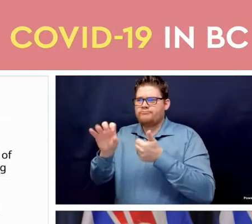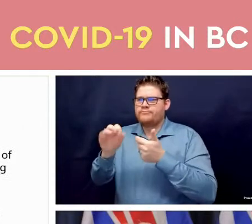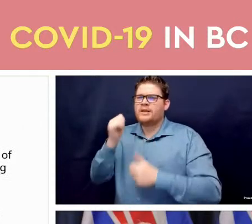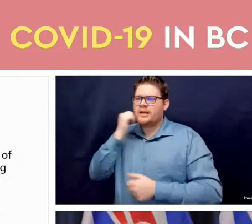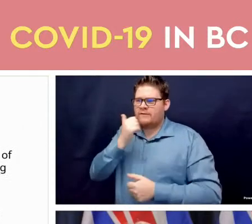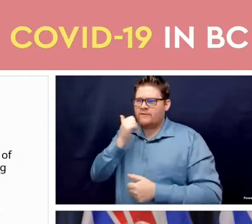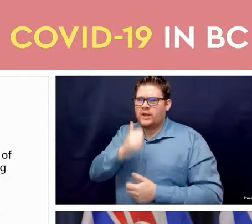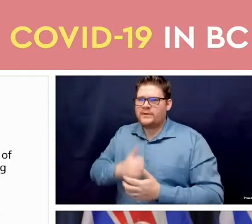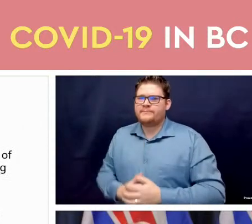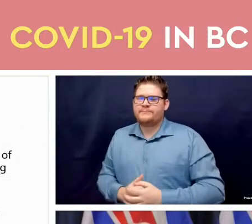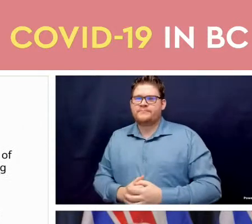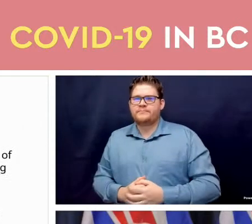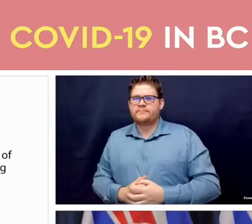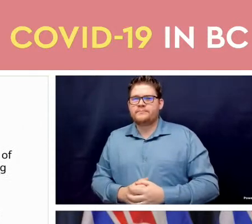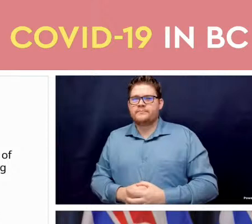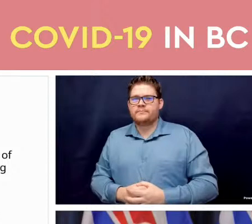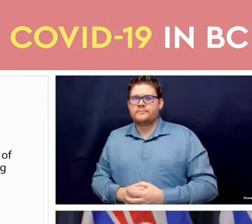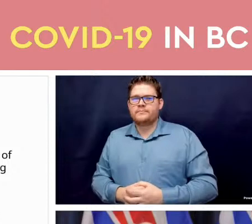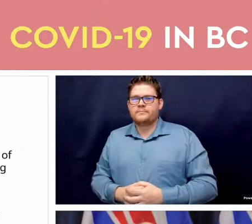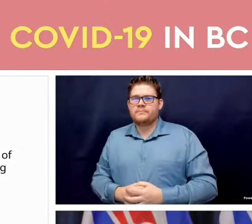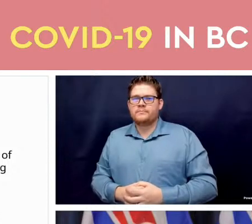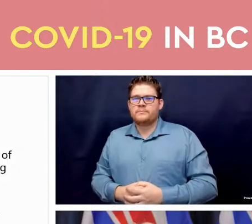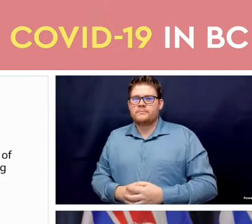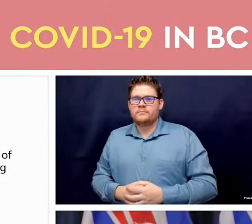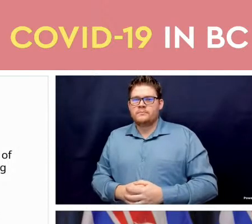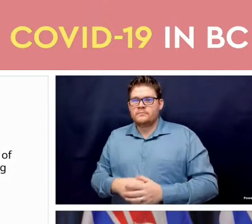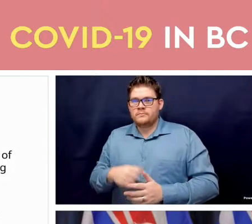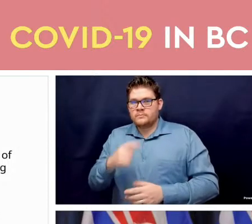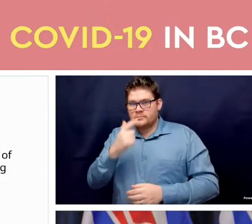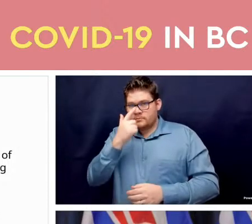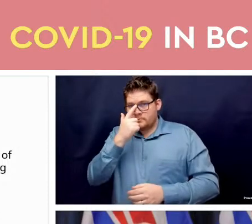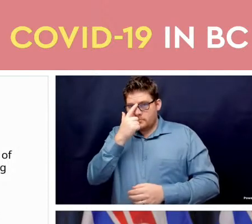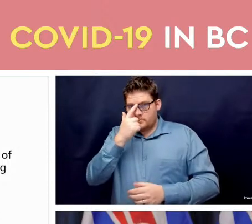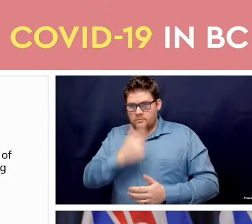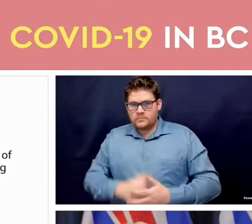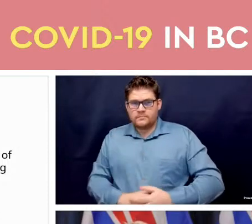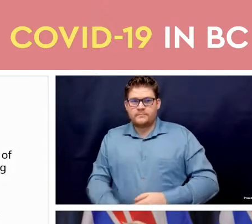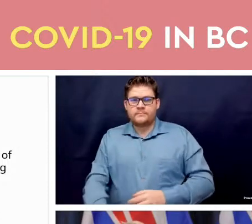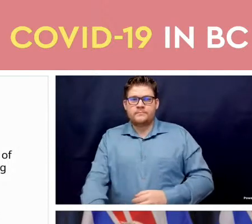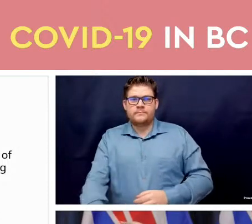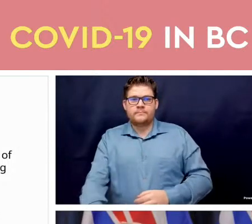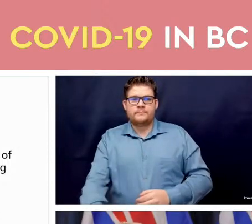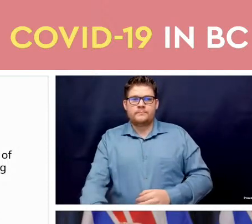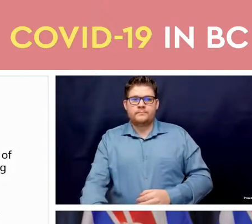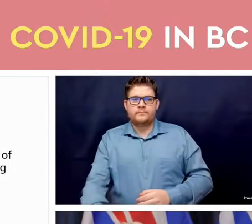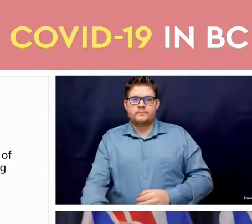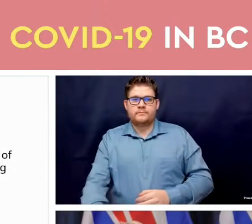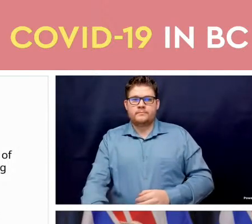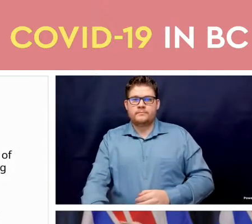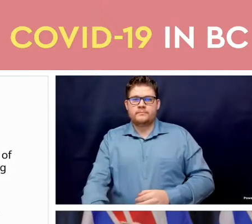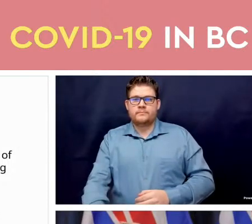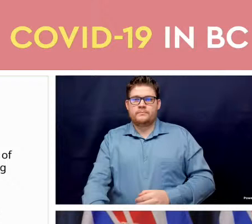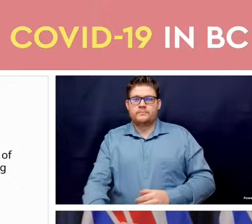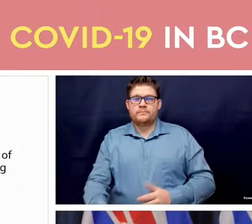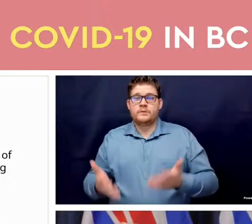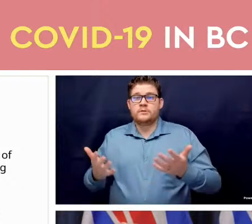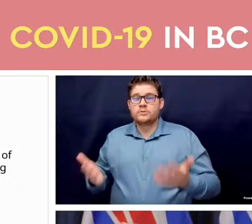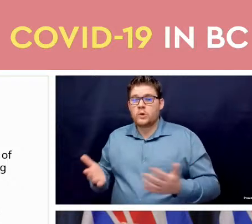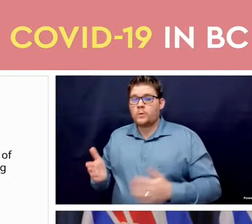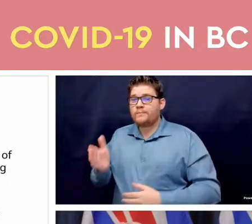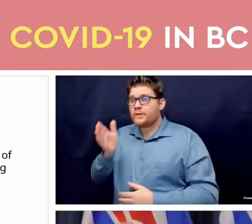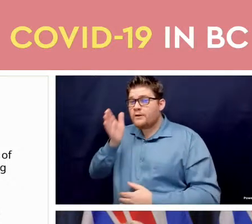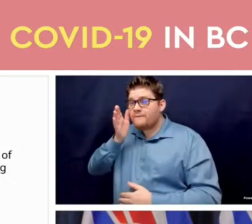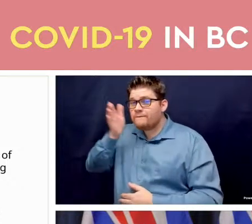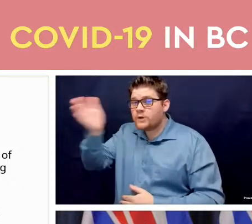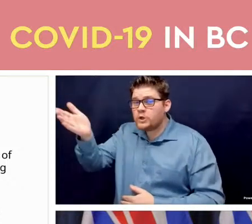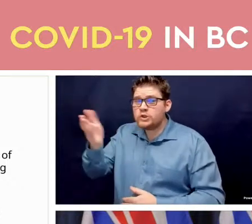what does this mean for where we are going and the impact? We've seen that in the community, we're on that